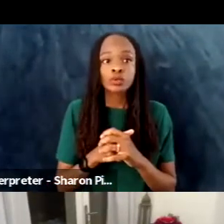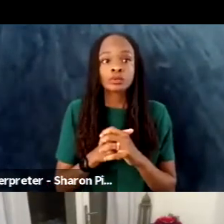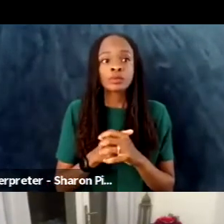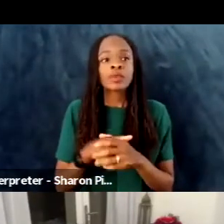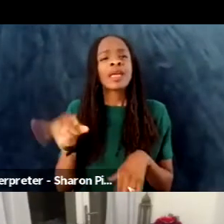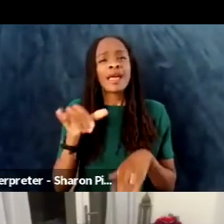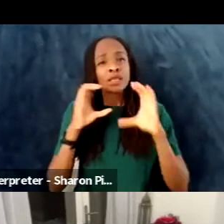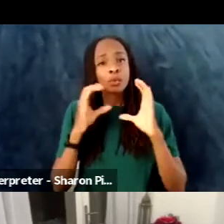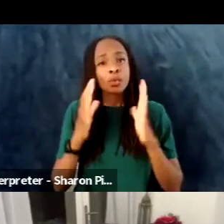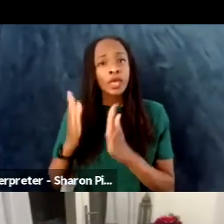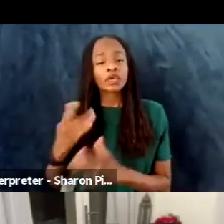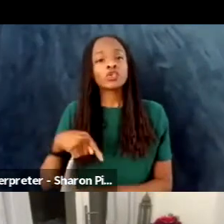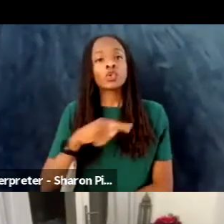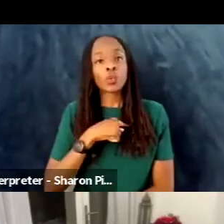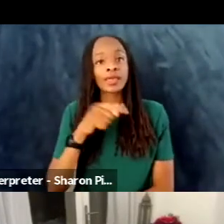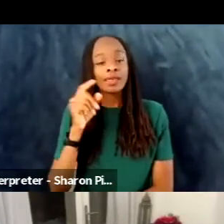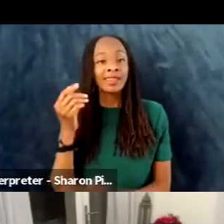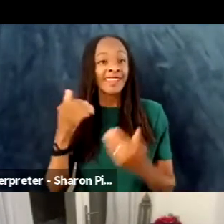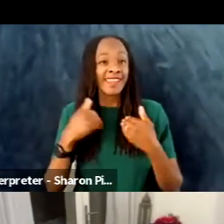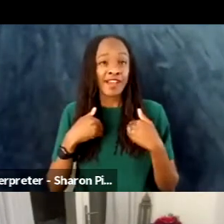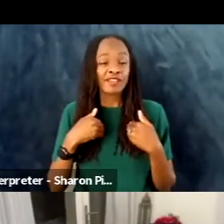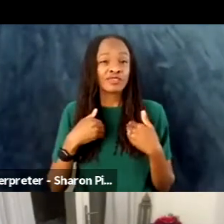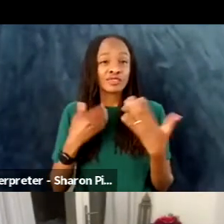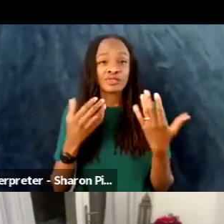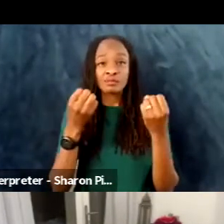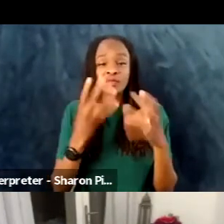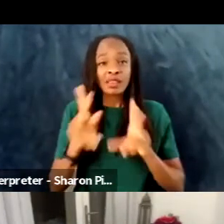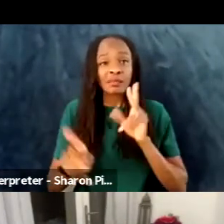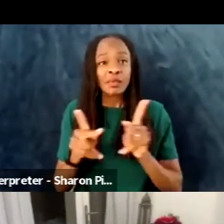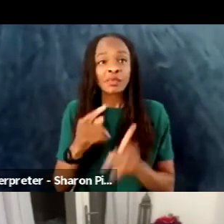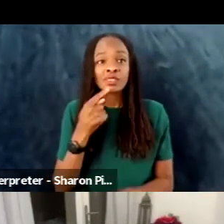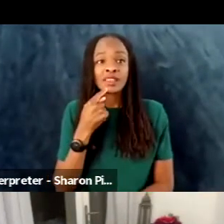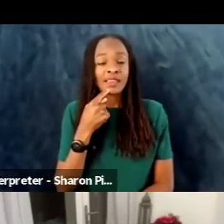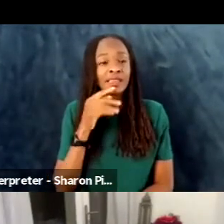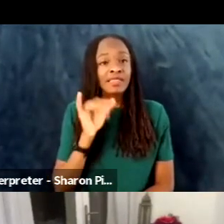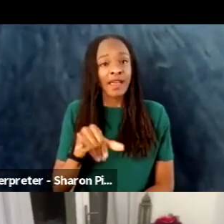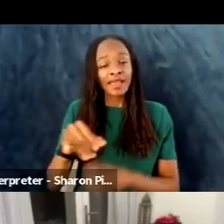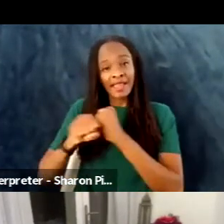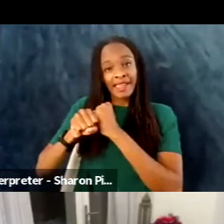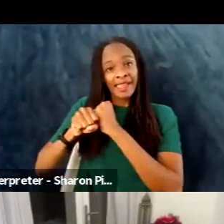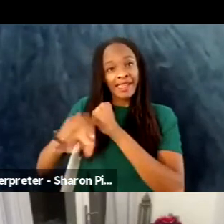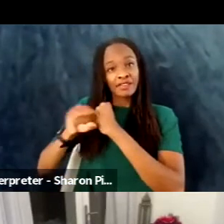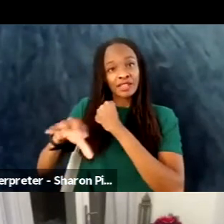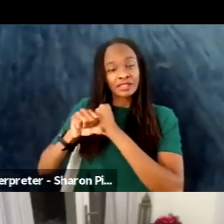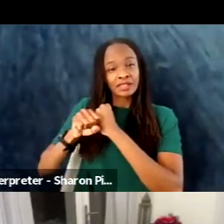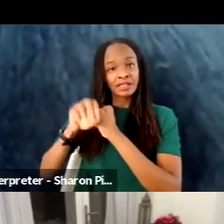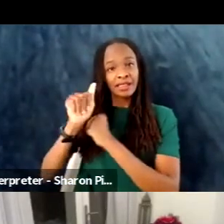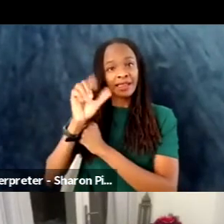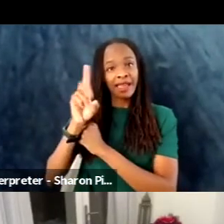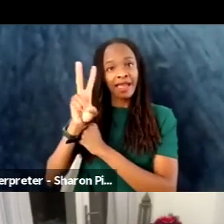have a big thing. Lots of people say that advertising is a reflection of